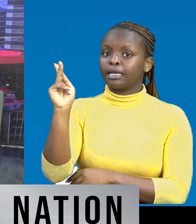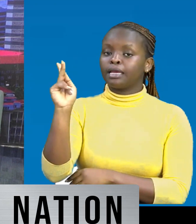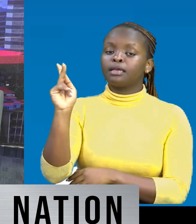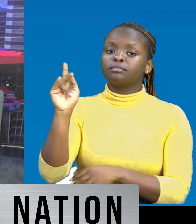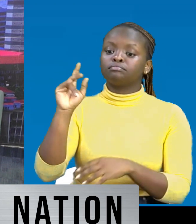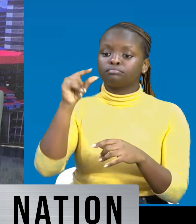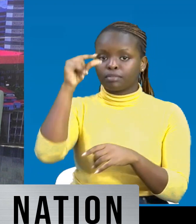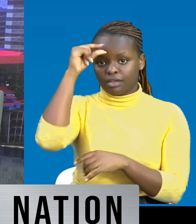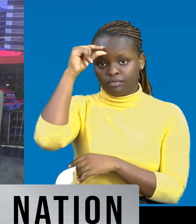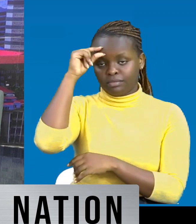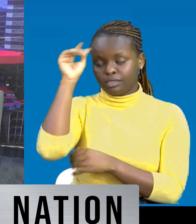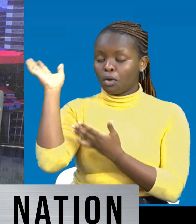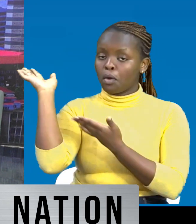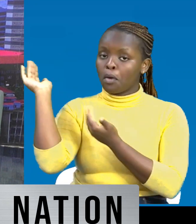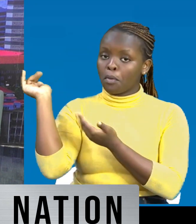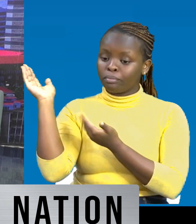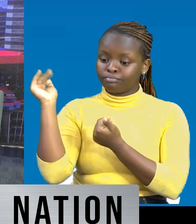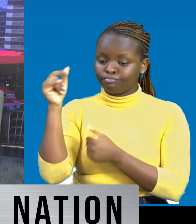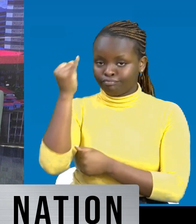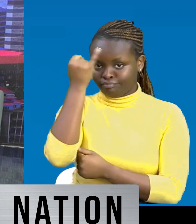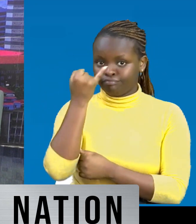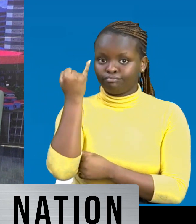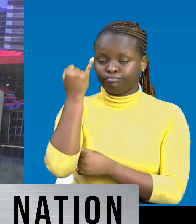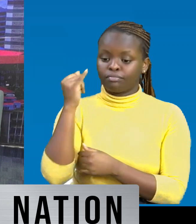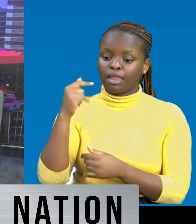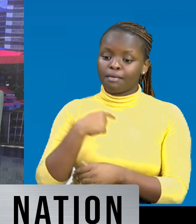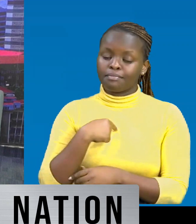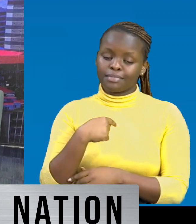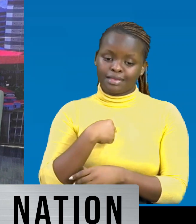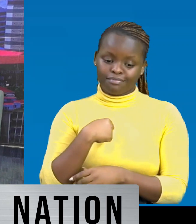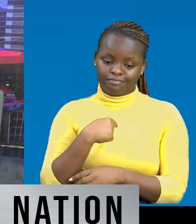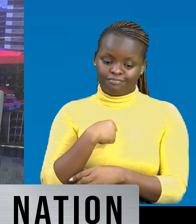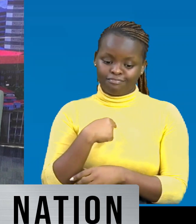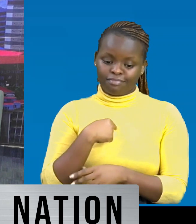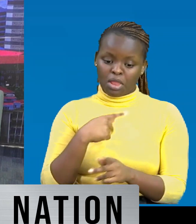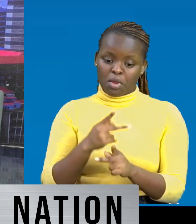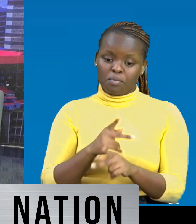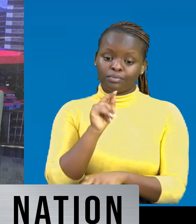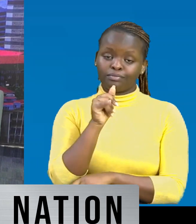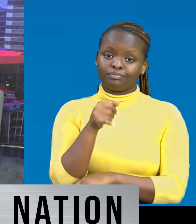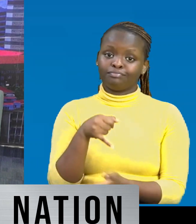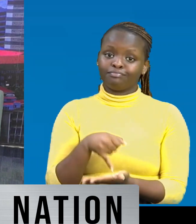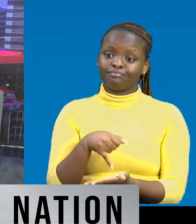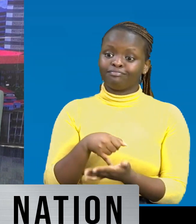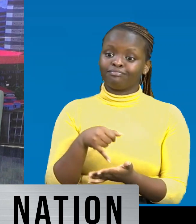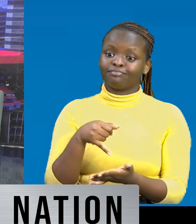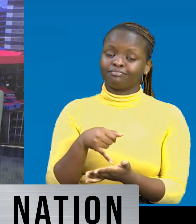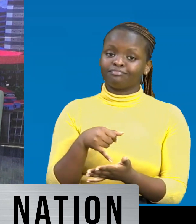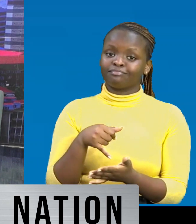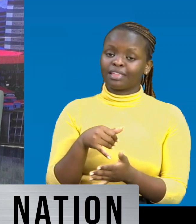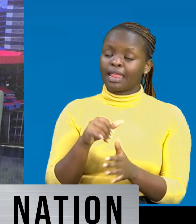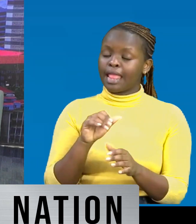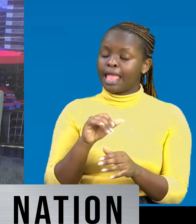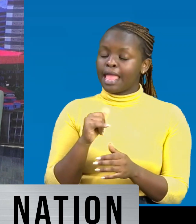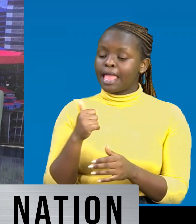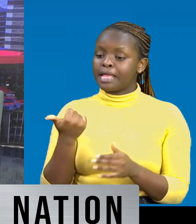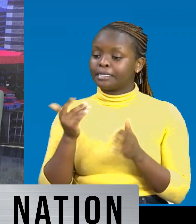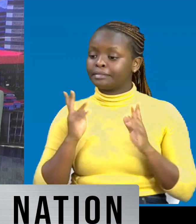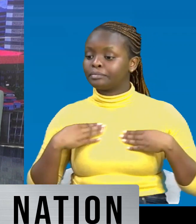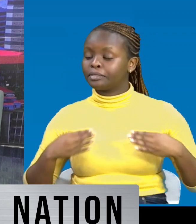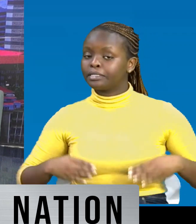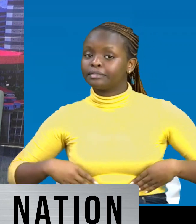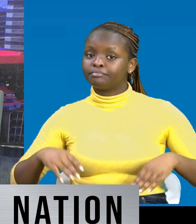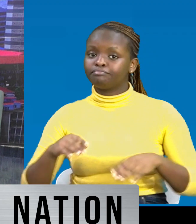and I hope, Jonah, yes. I hope, and this is that's just me. Don't put it on your channel. Don't put it on anybody. I hope he's